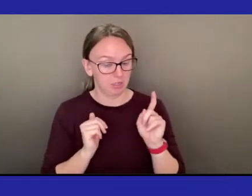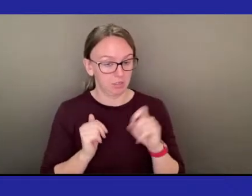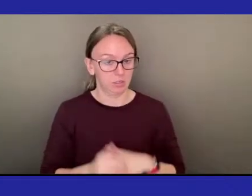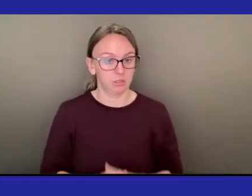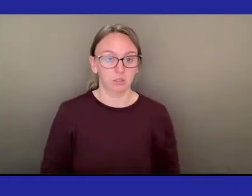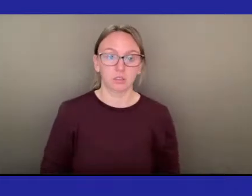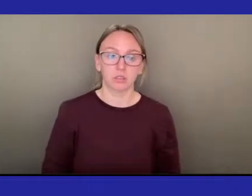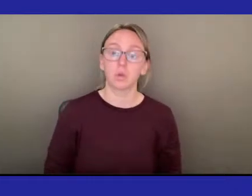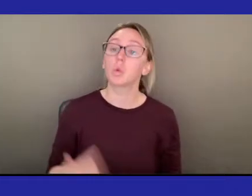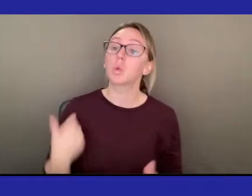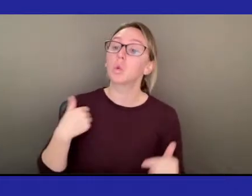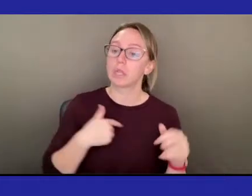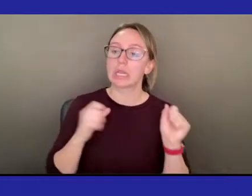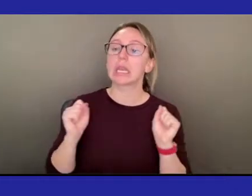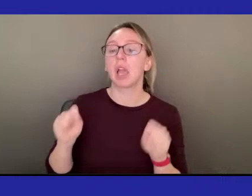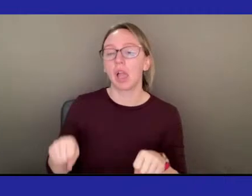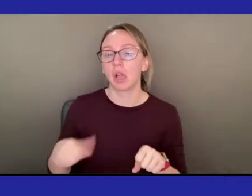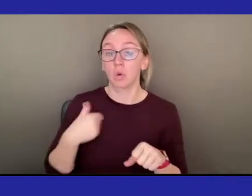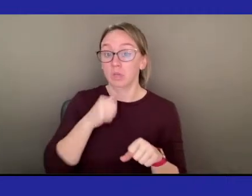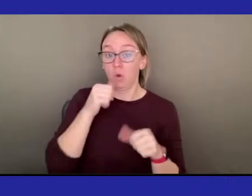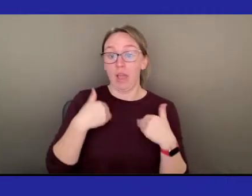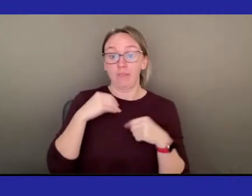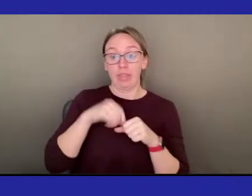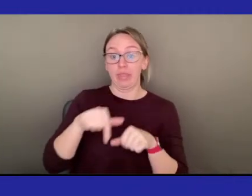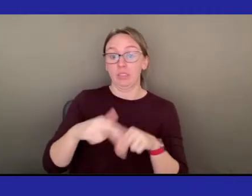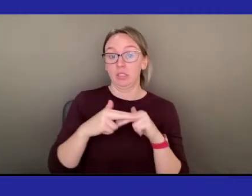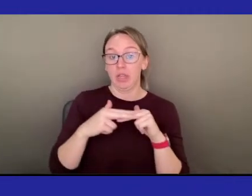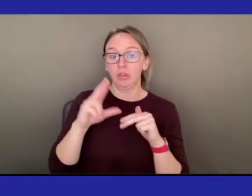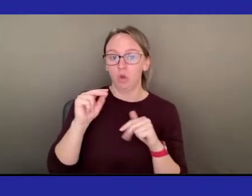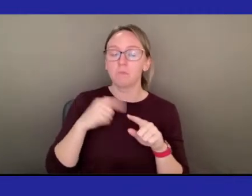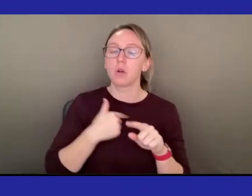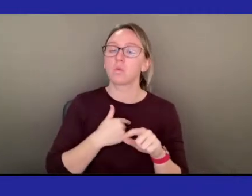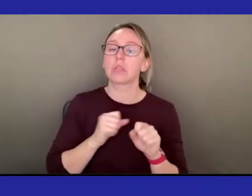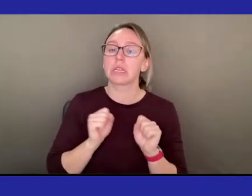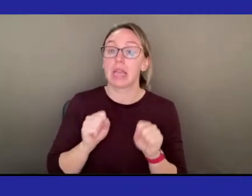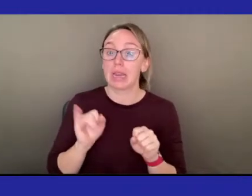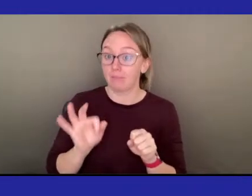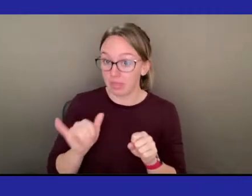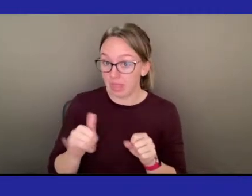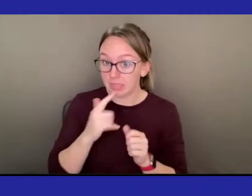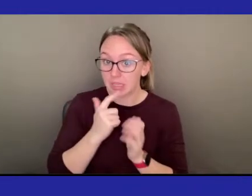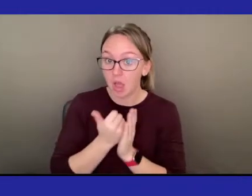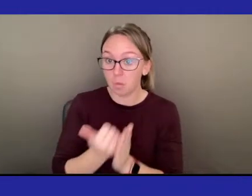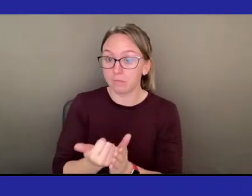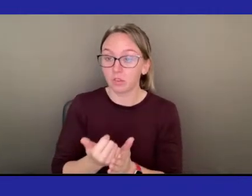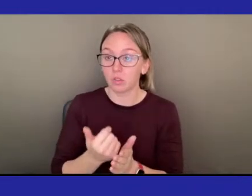We can. We don't have it in this slide deck, Mm-hmm. but if that's helpful as a